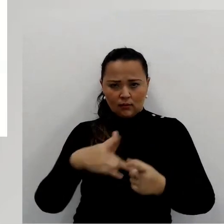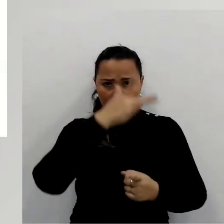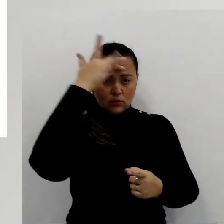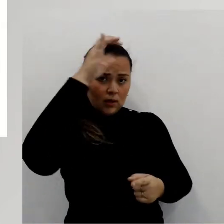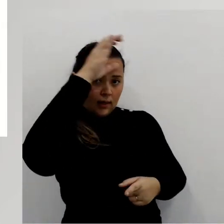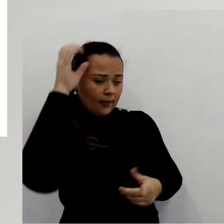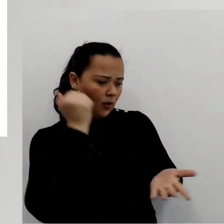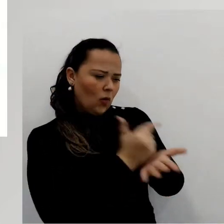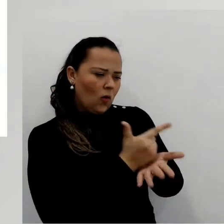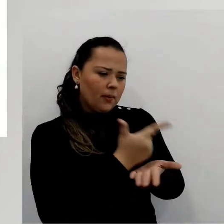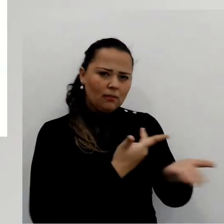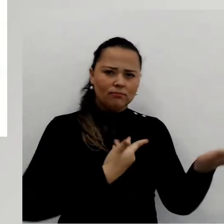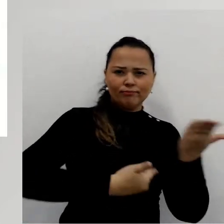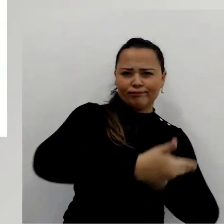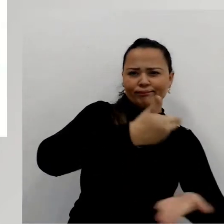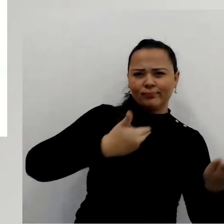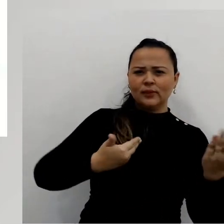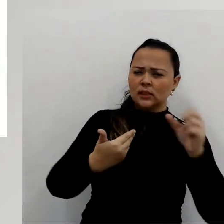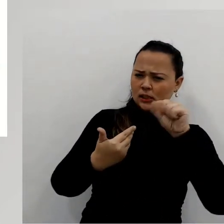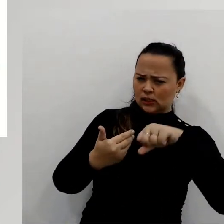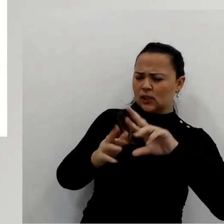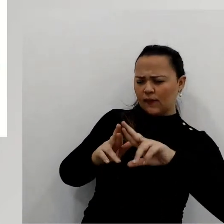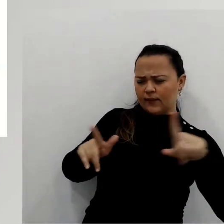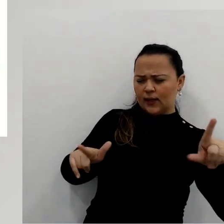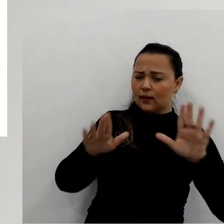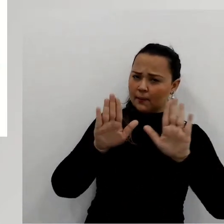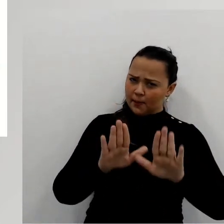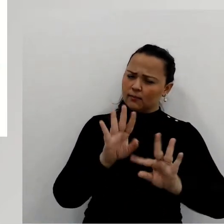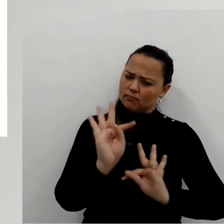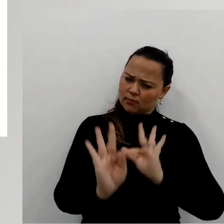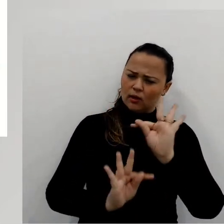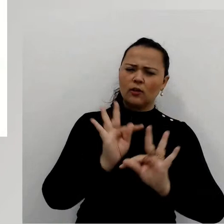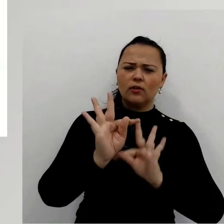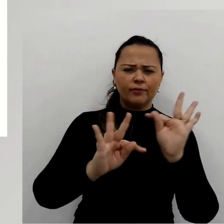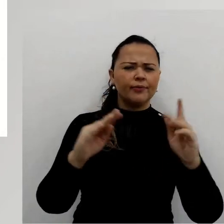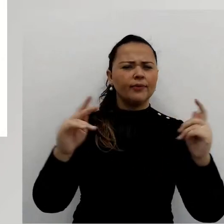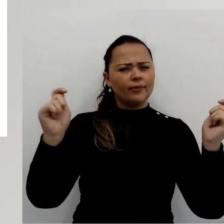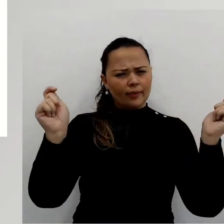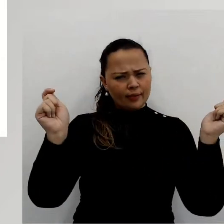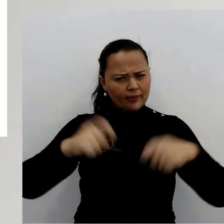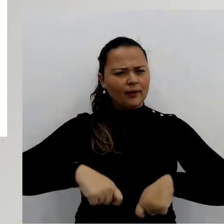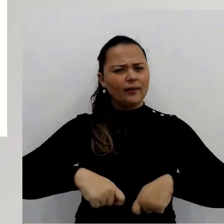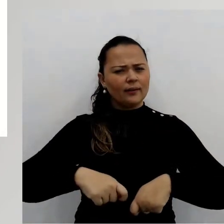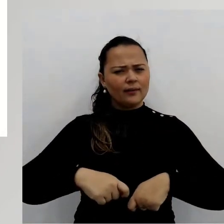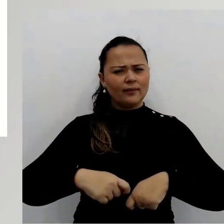this technology allows it to become much more